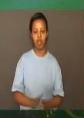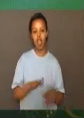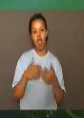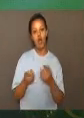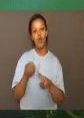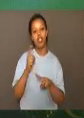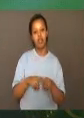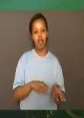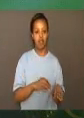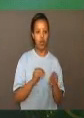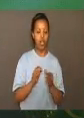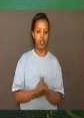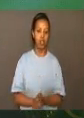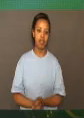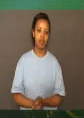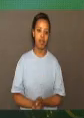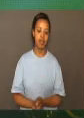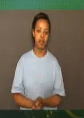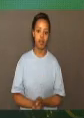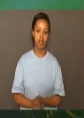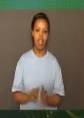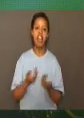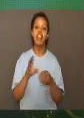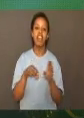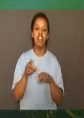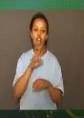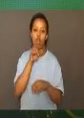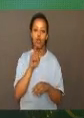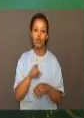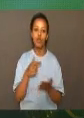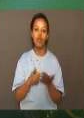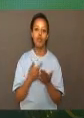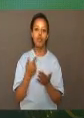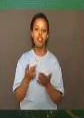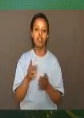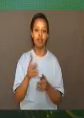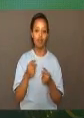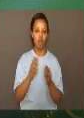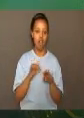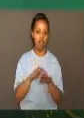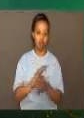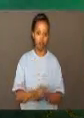Welcome back, students. How did you do on that activity?